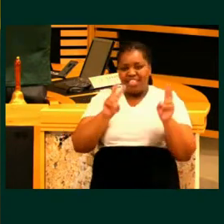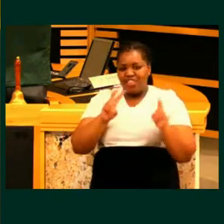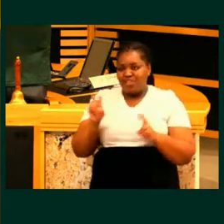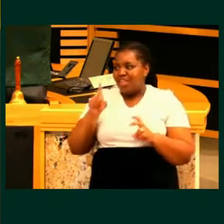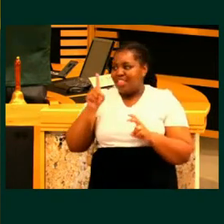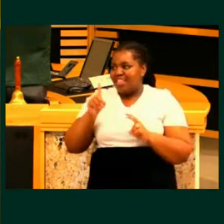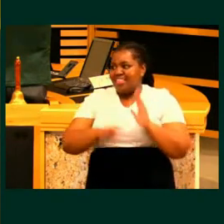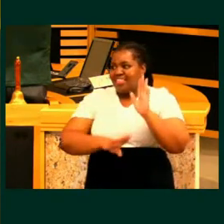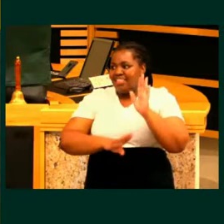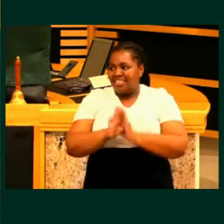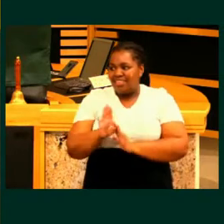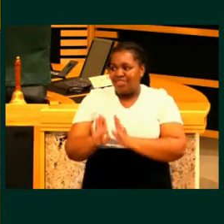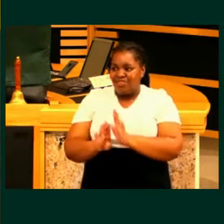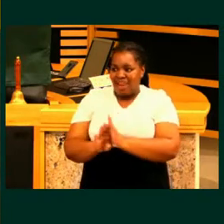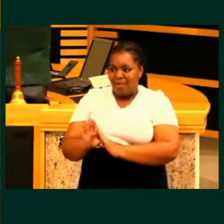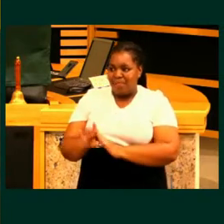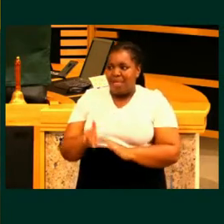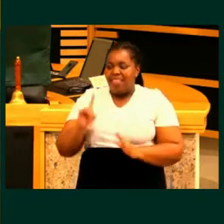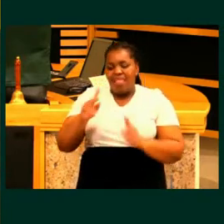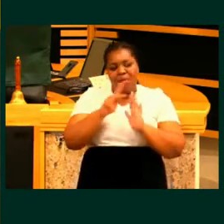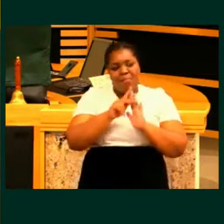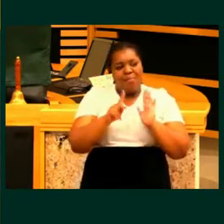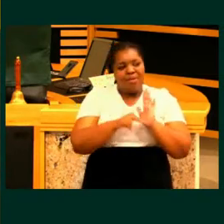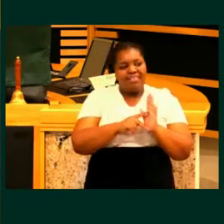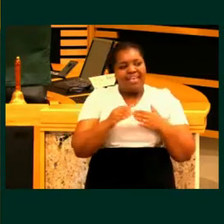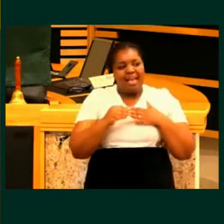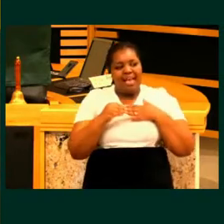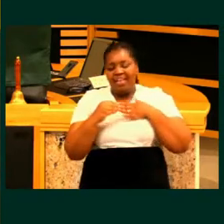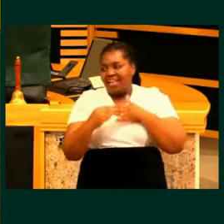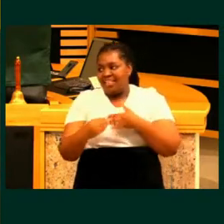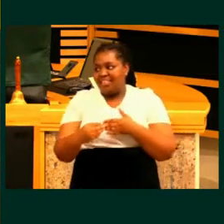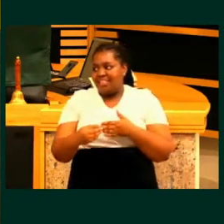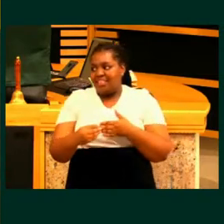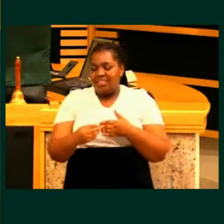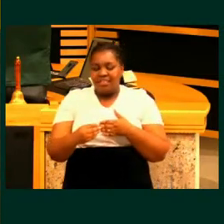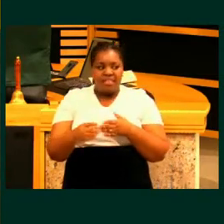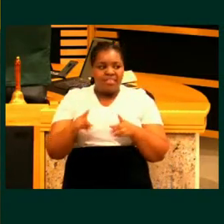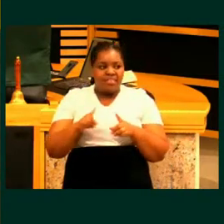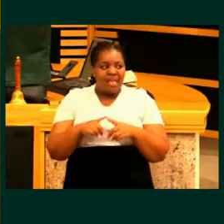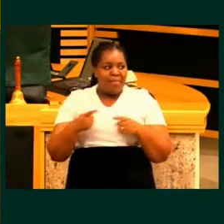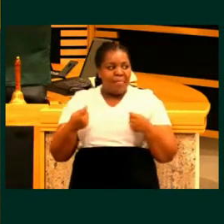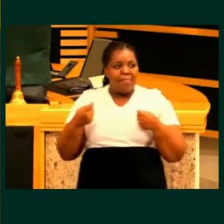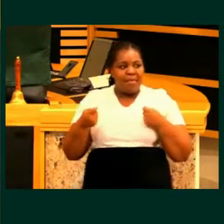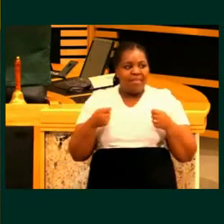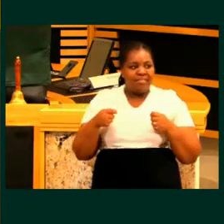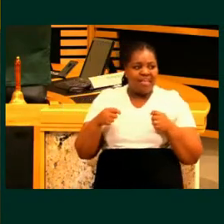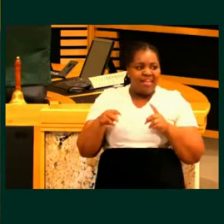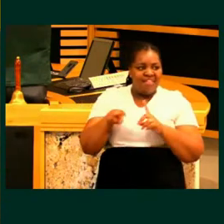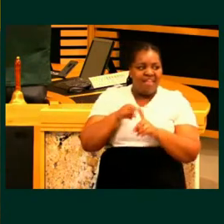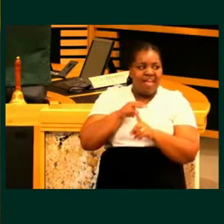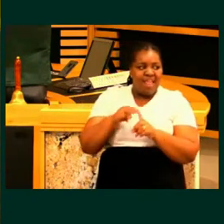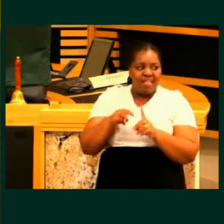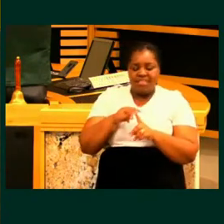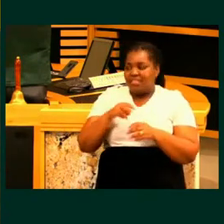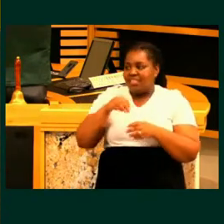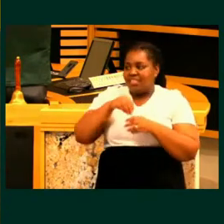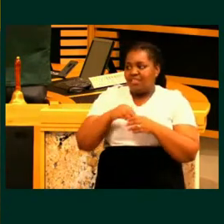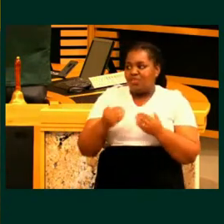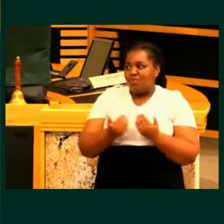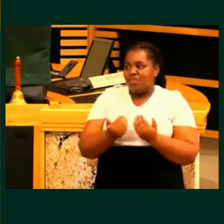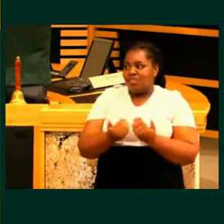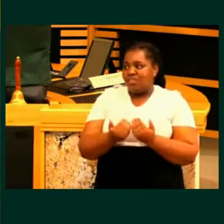developed and disseminated polic guidelines for the prevention and management of sexual violence and harassment in